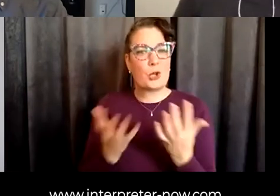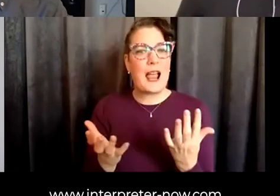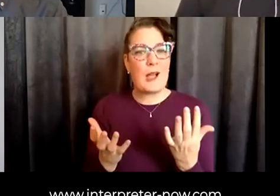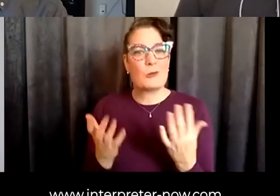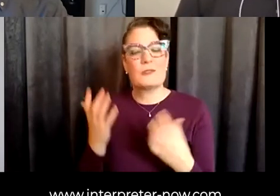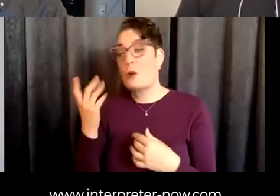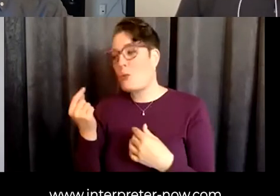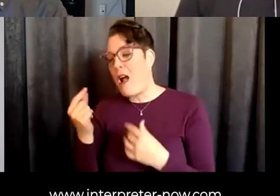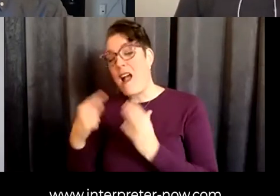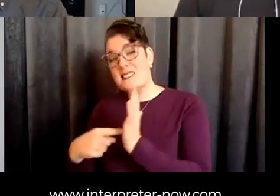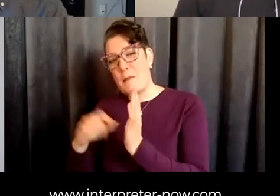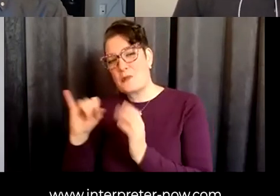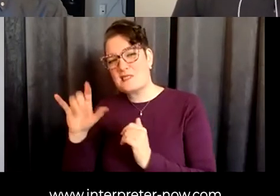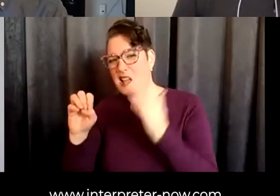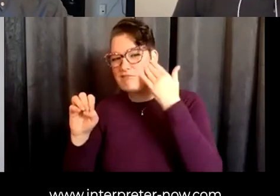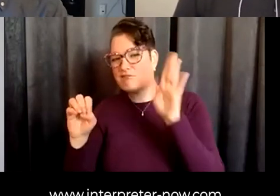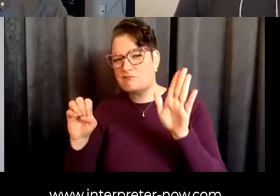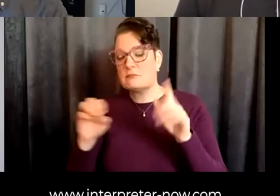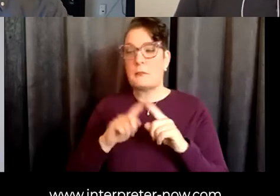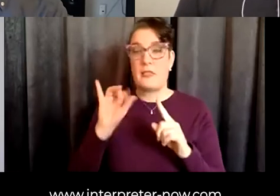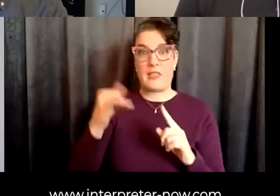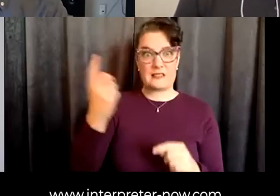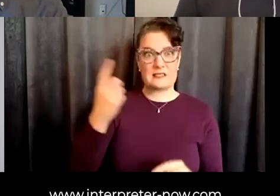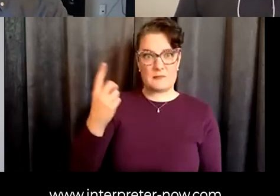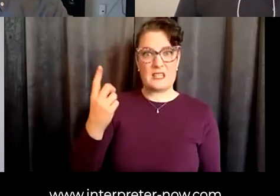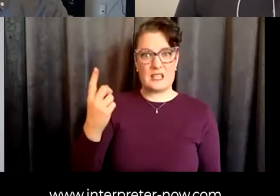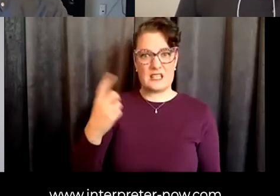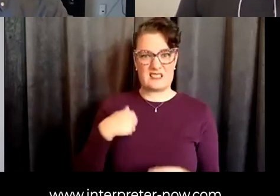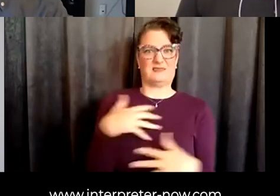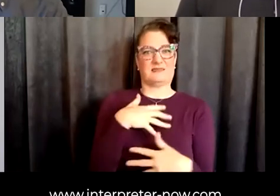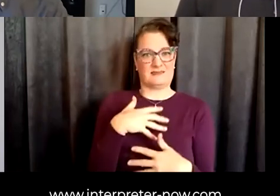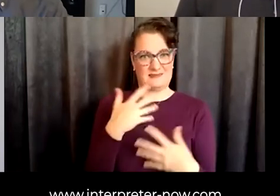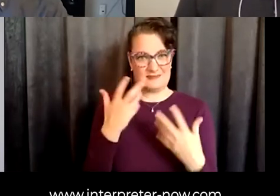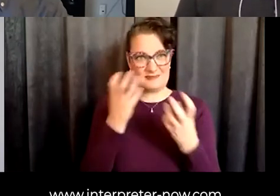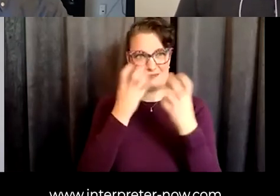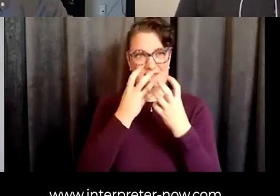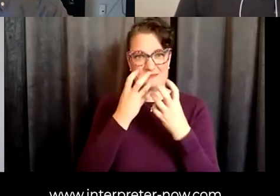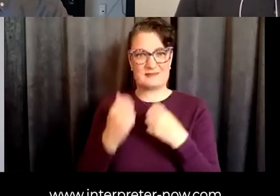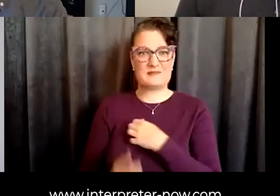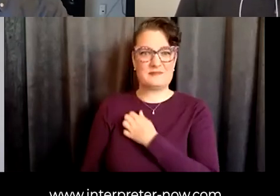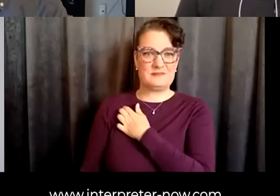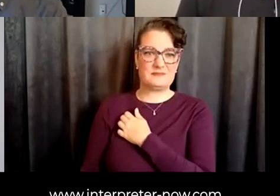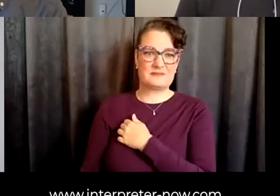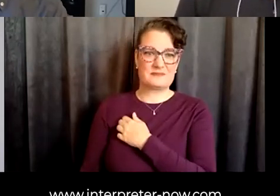but that's something that's frightening on a lot of levels. Unless there's going to be action around